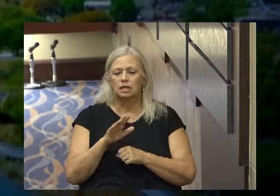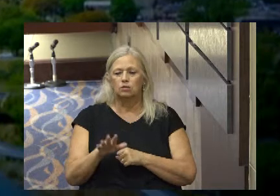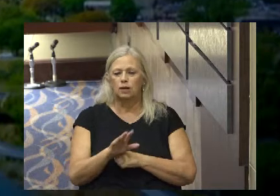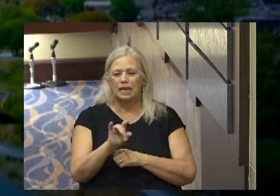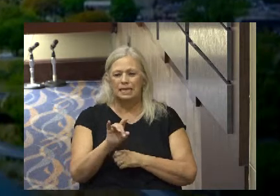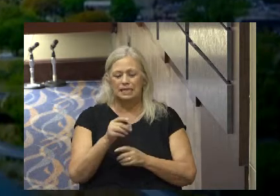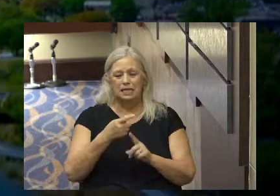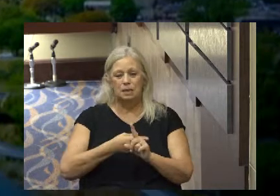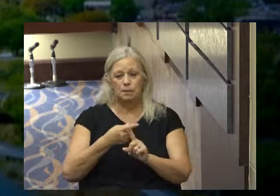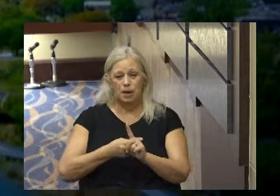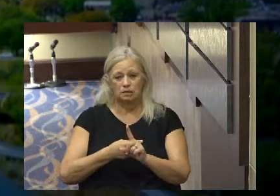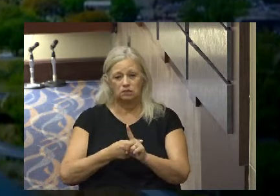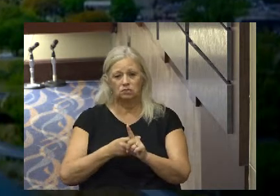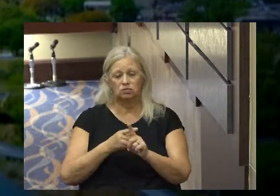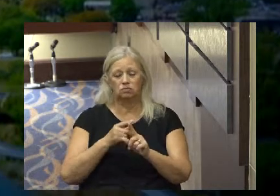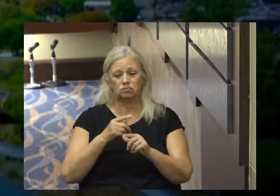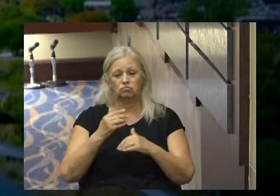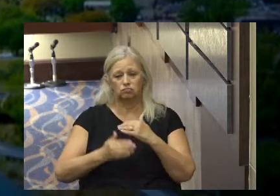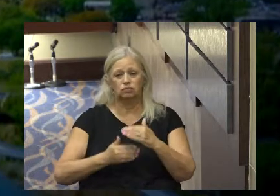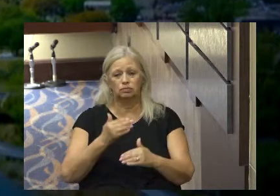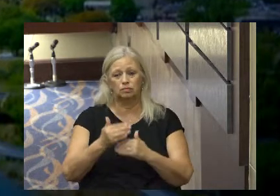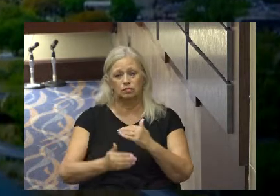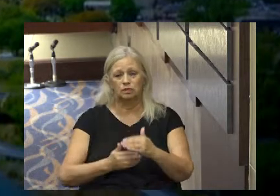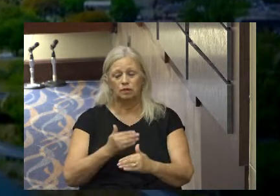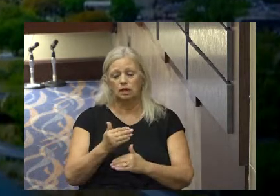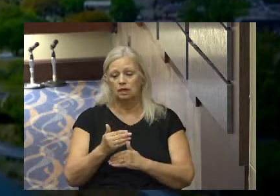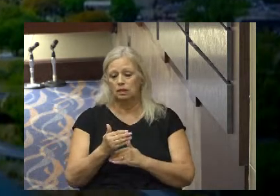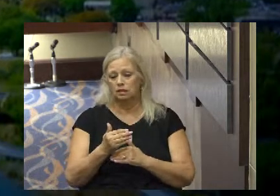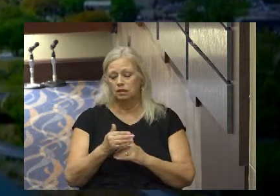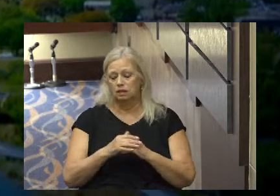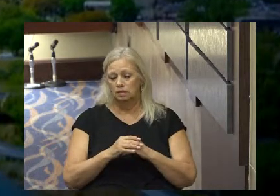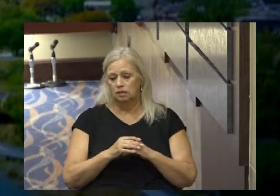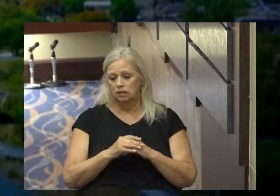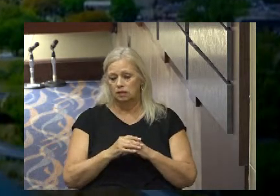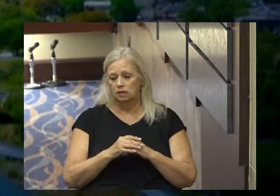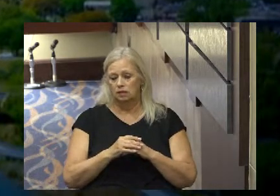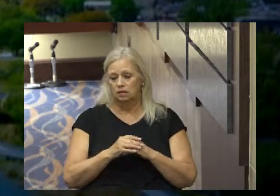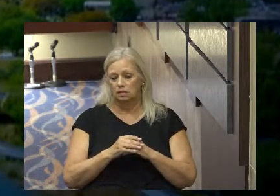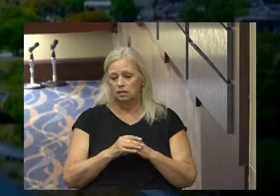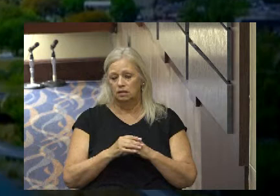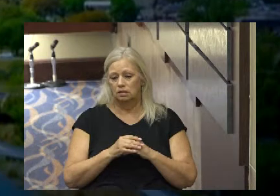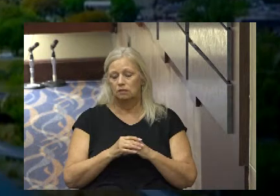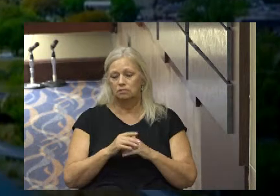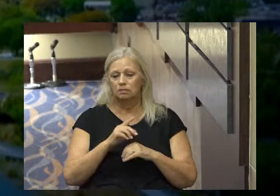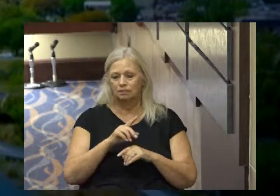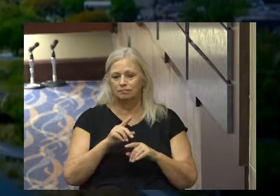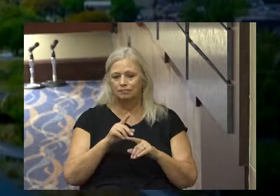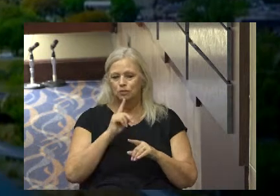18-month construction project down on the 84 corridor, but one that is definitely needed.